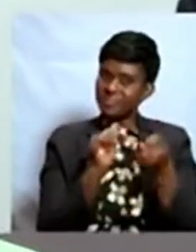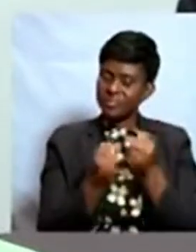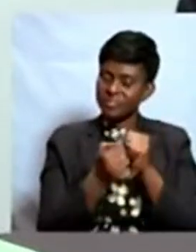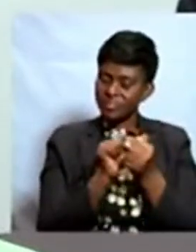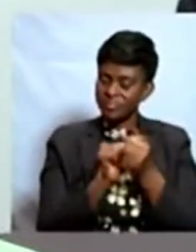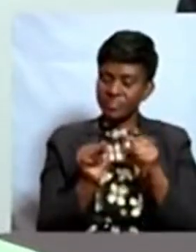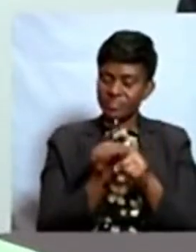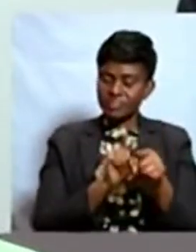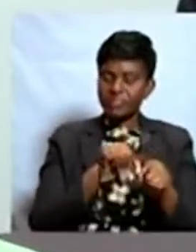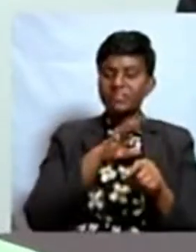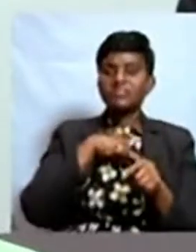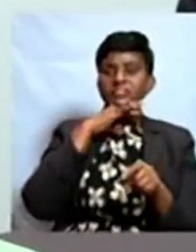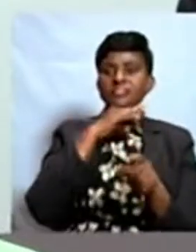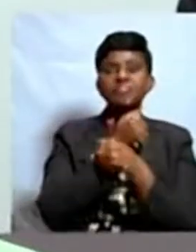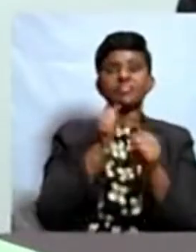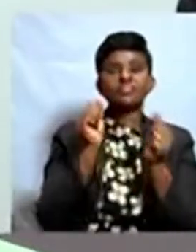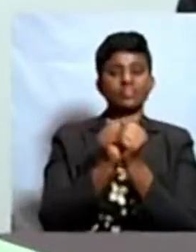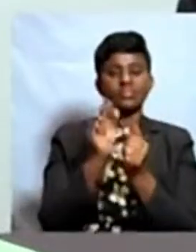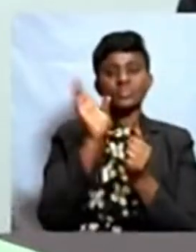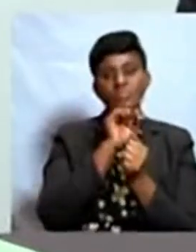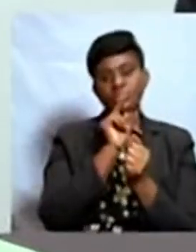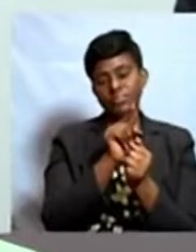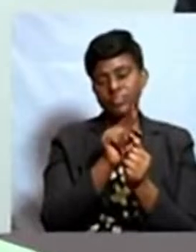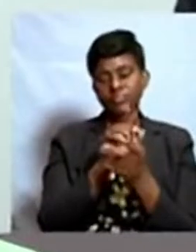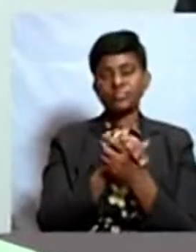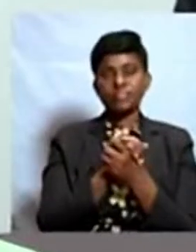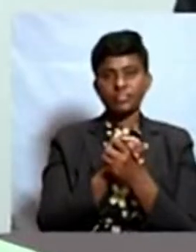are adequately dealt with.